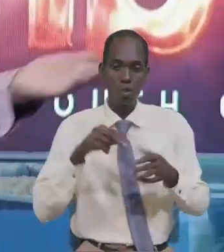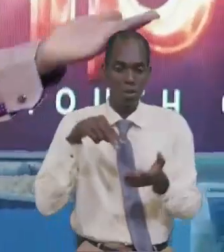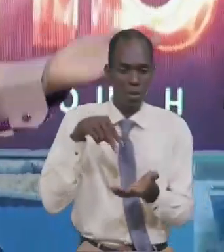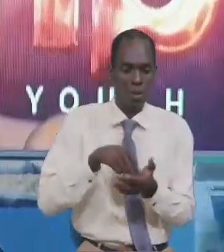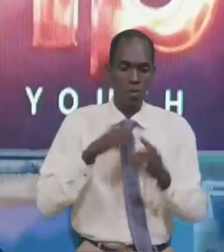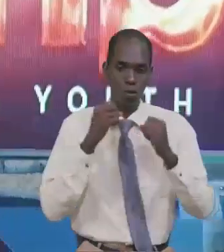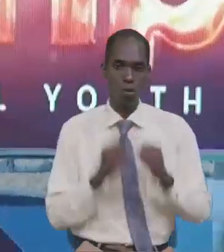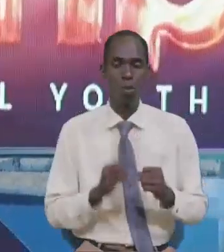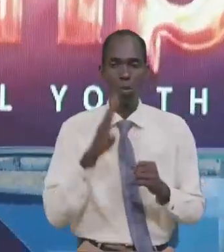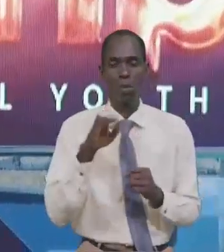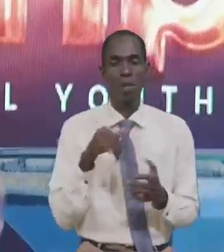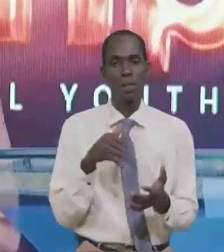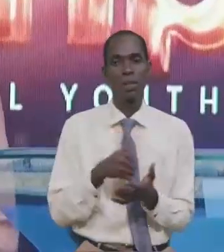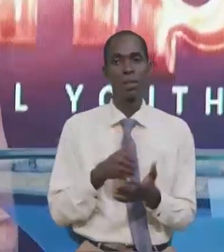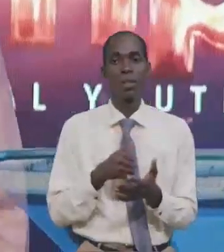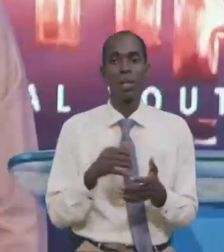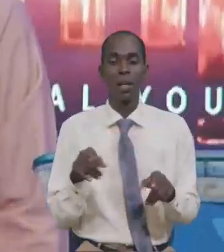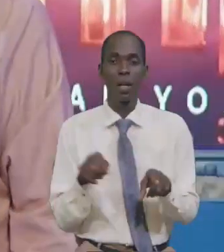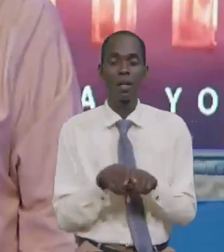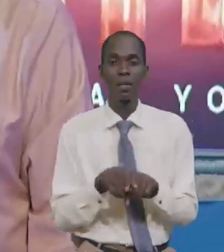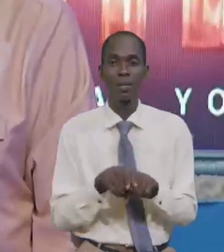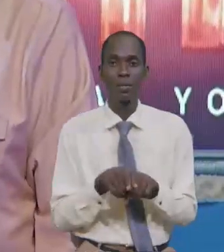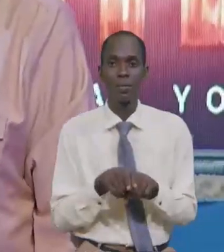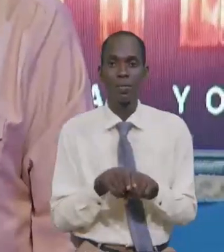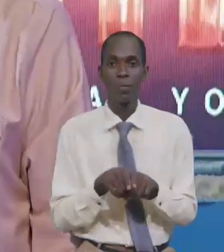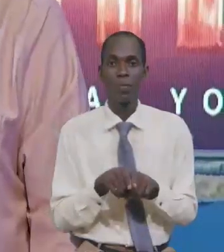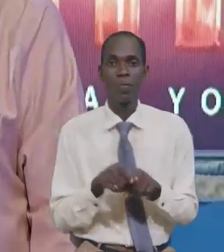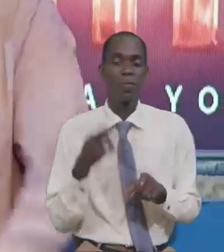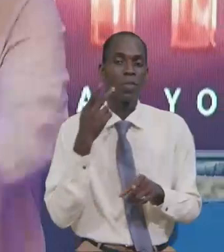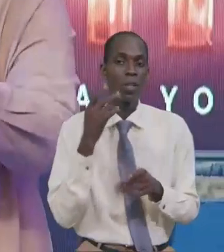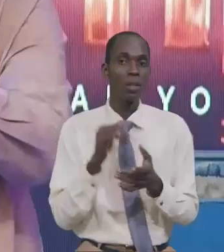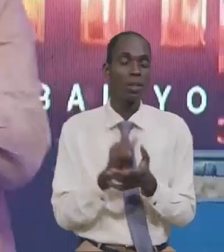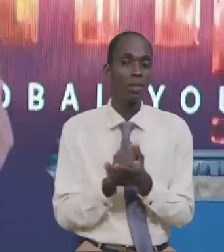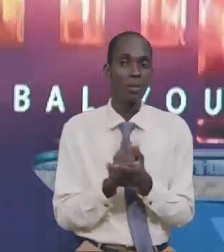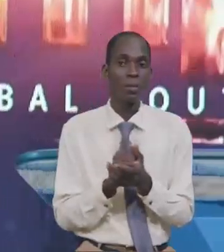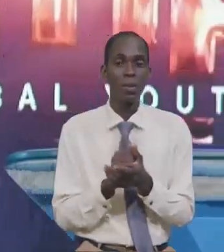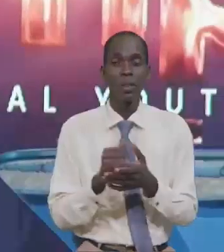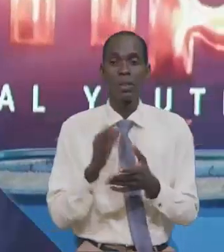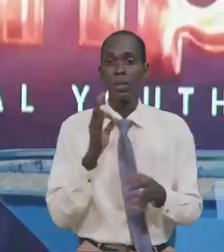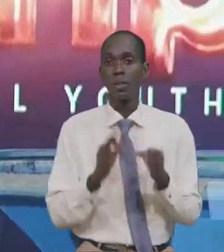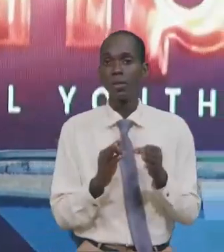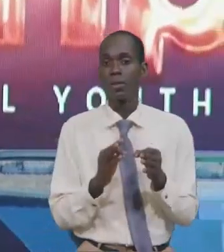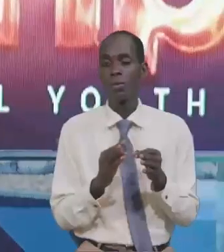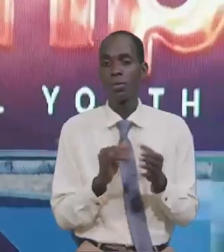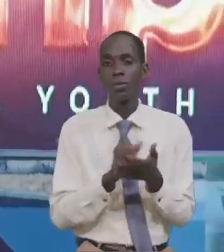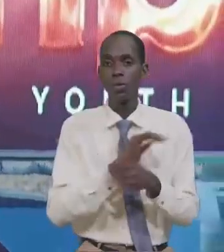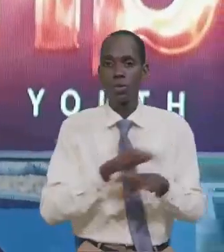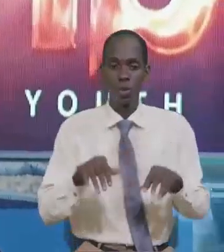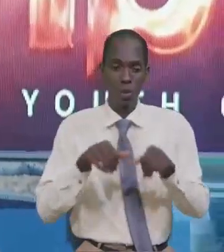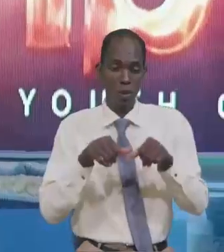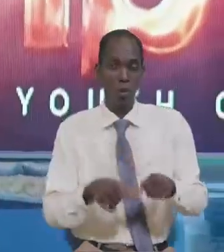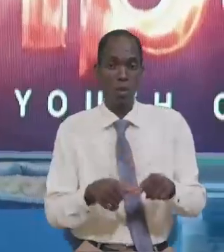to that envelope, the envelope will not get to where it was destined. Stickability. You stick to it,